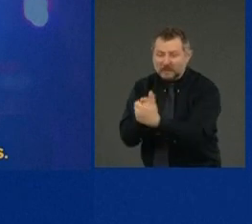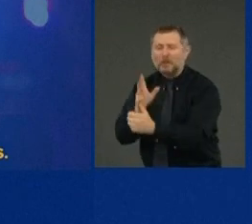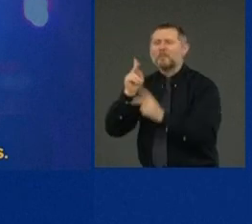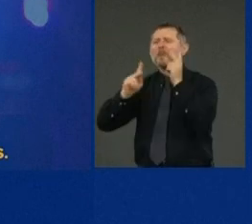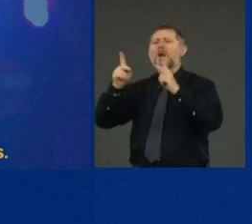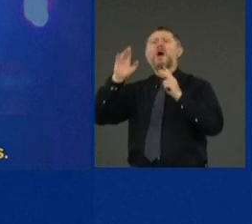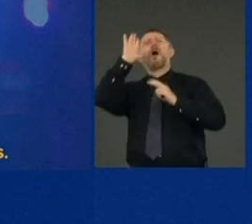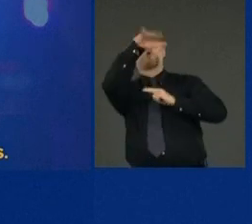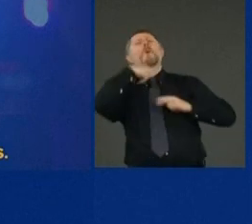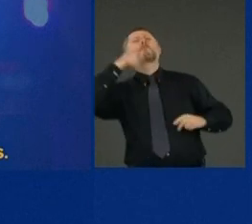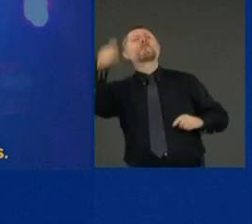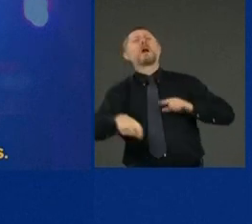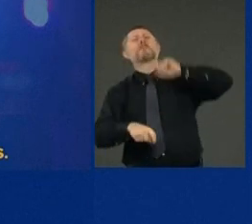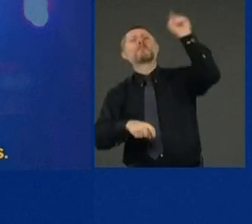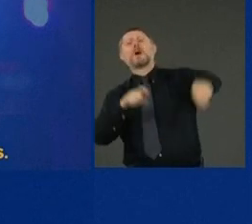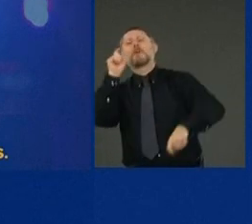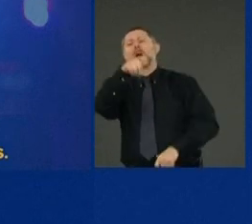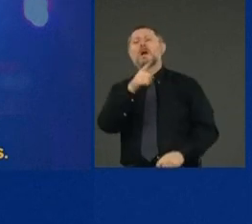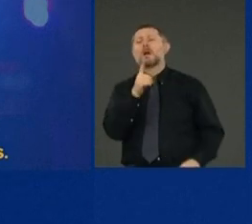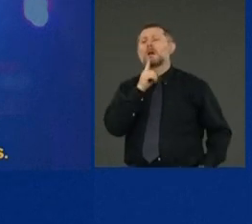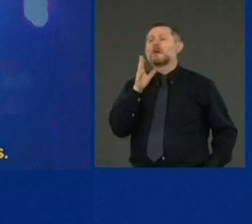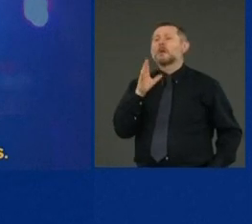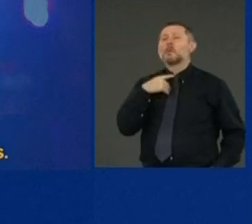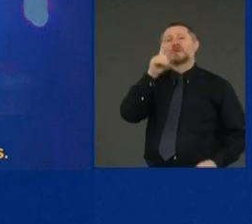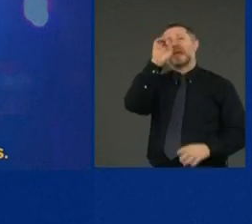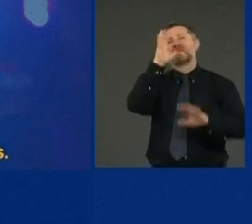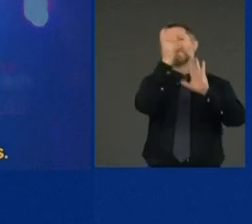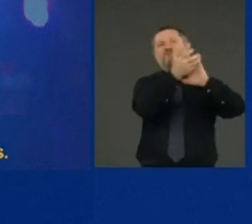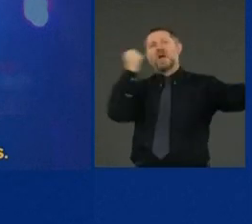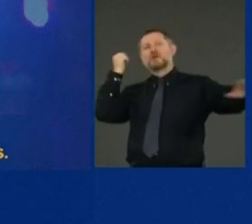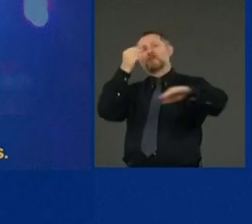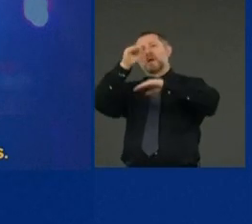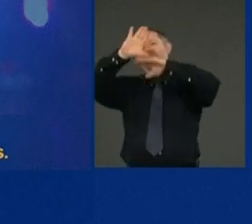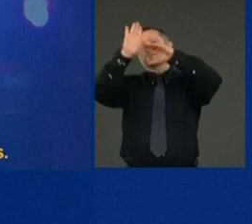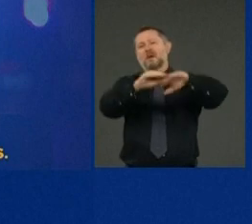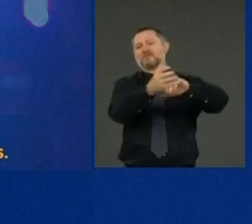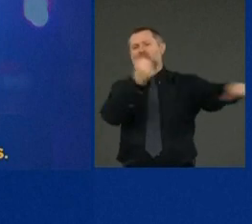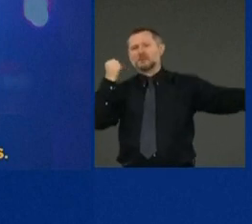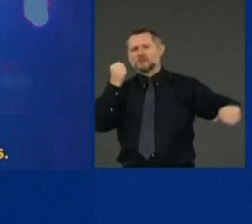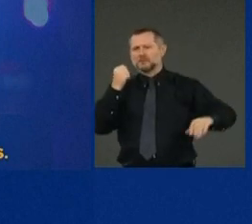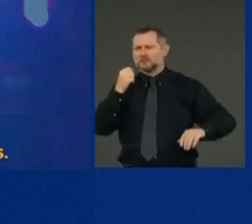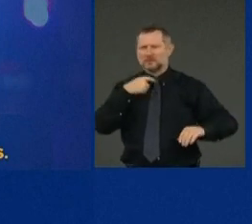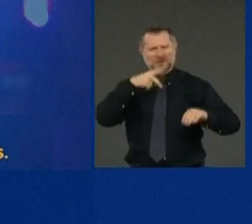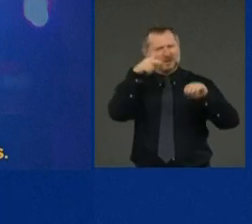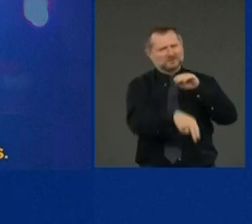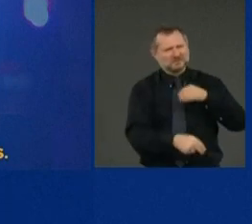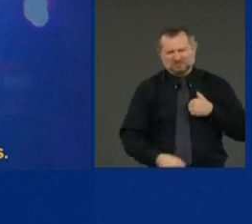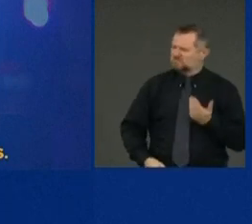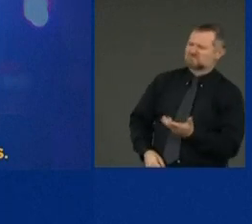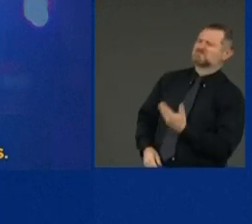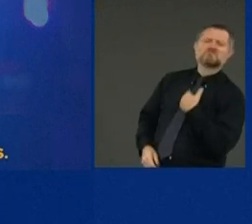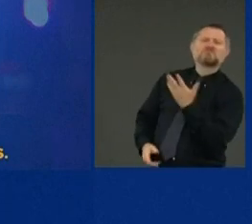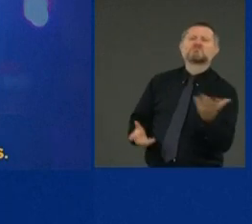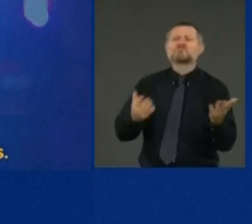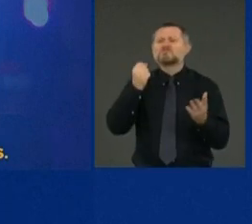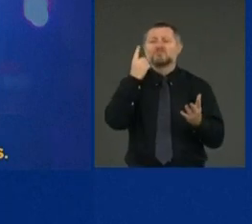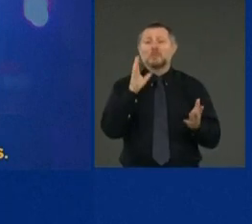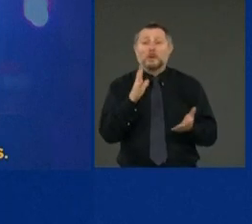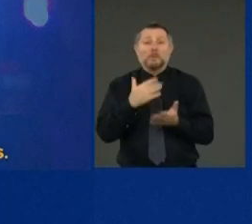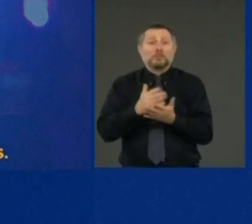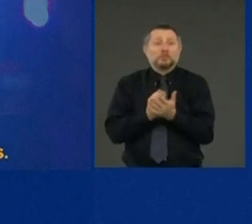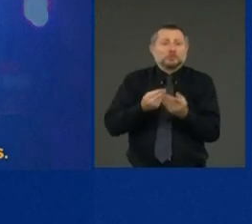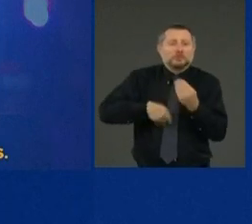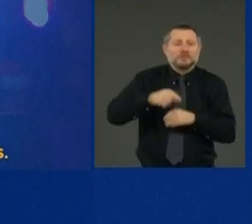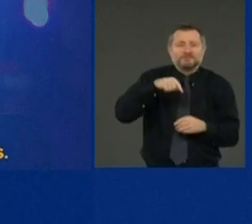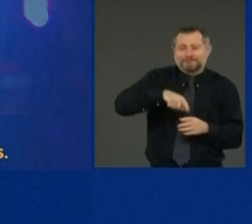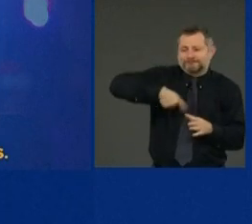mean? What is the budget? The budget is what you need to pay for the staff after you decided what functions